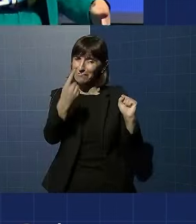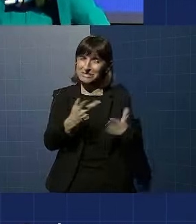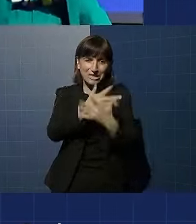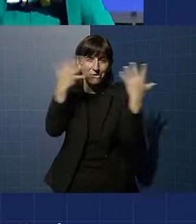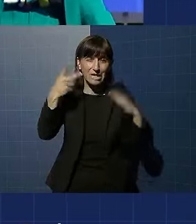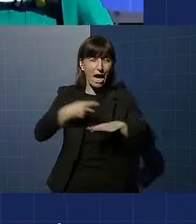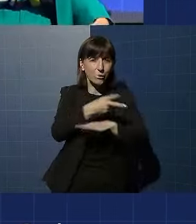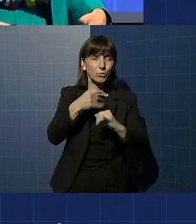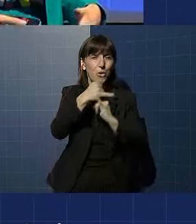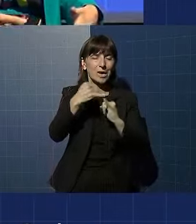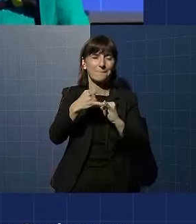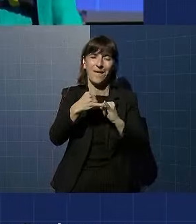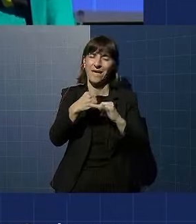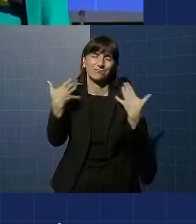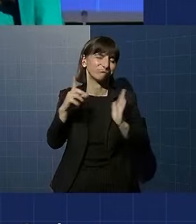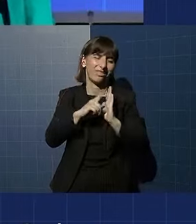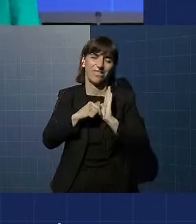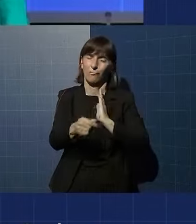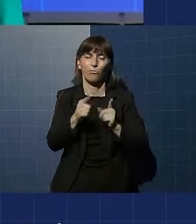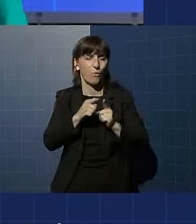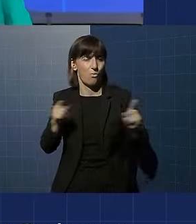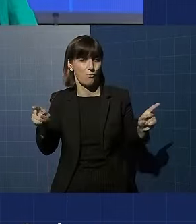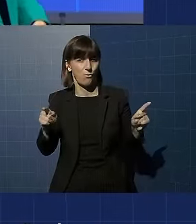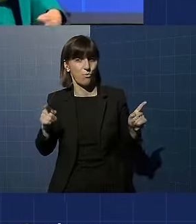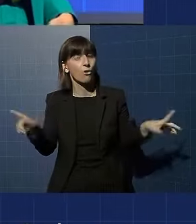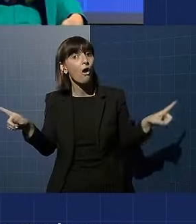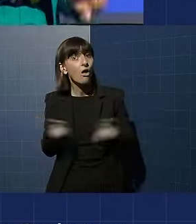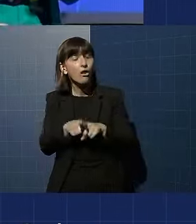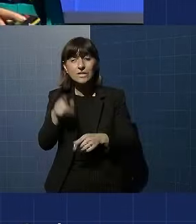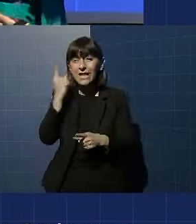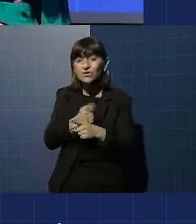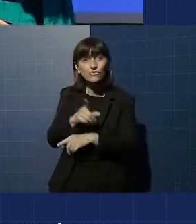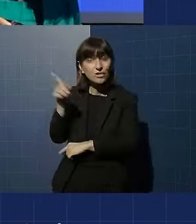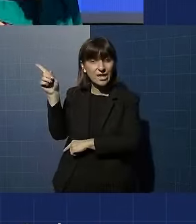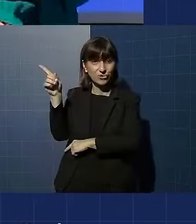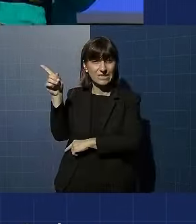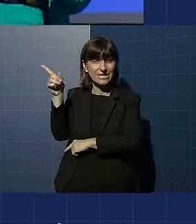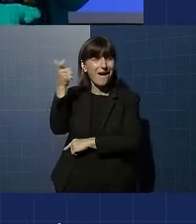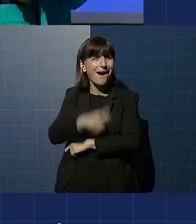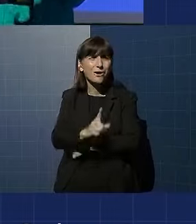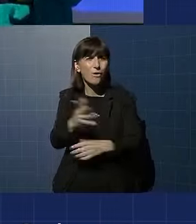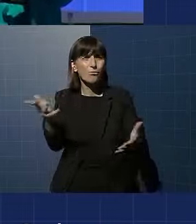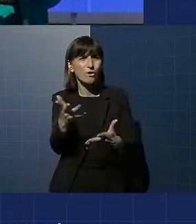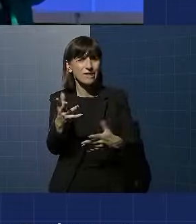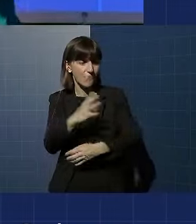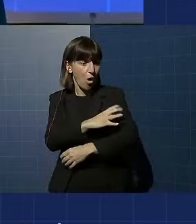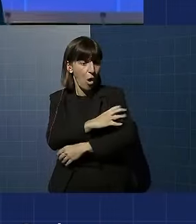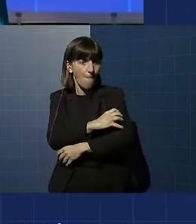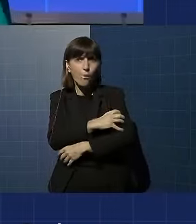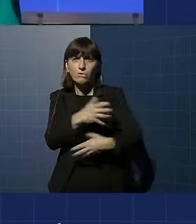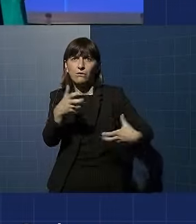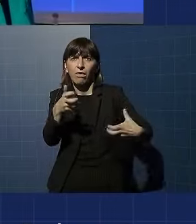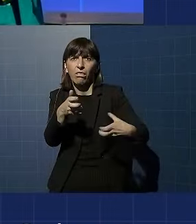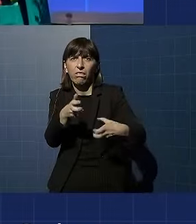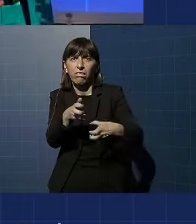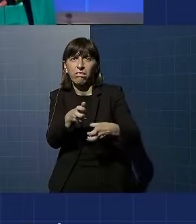to counteract the muscle loss that they will have. It's to counteract the loss of density in the bones to the